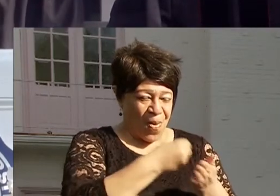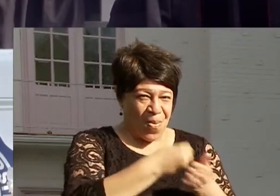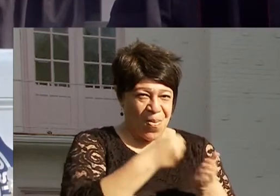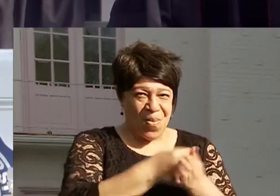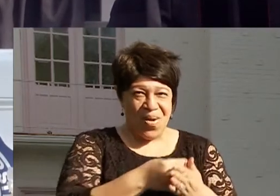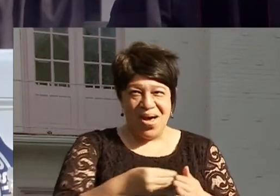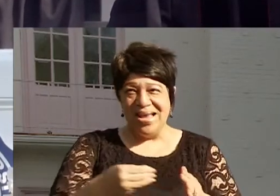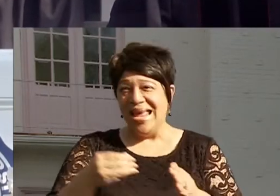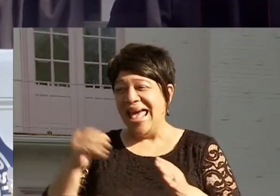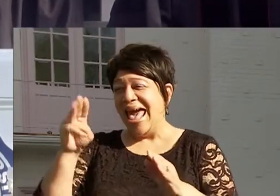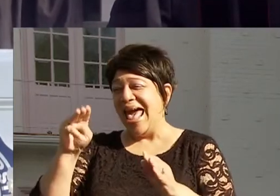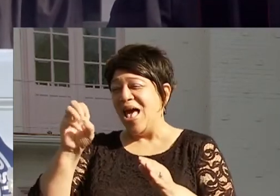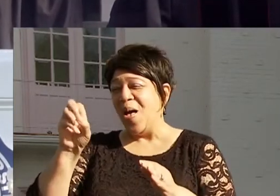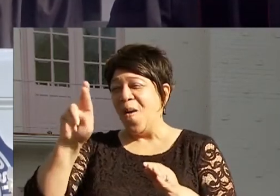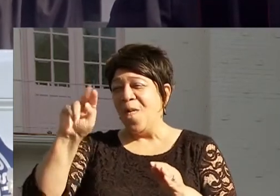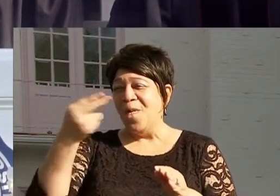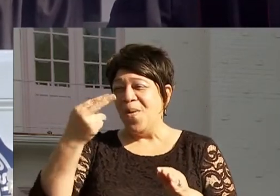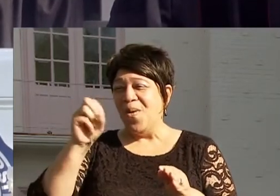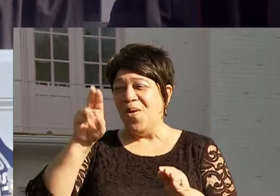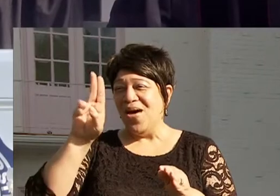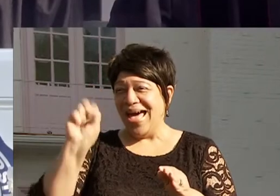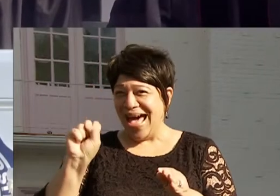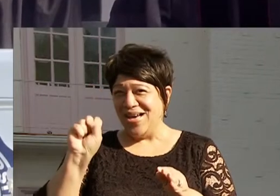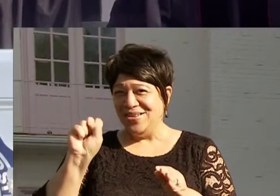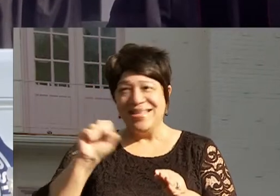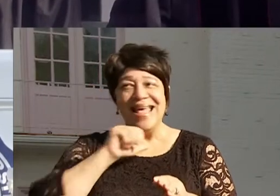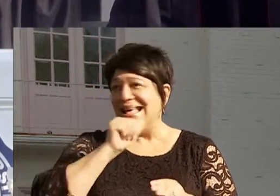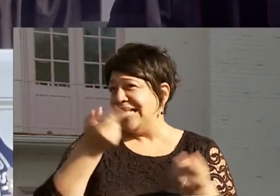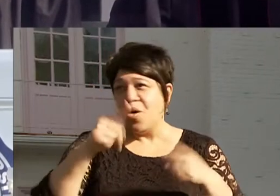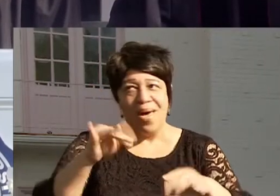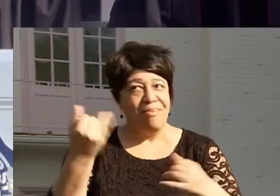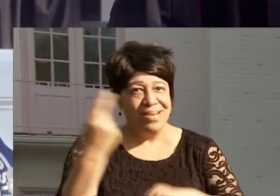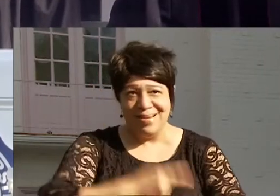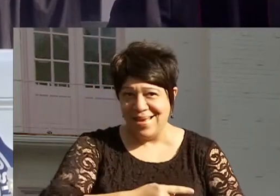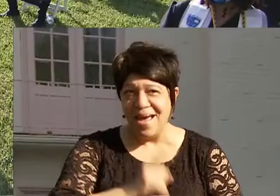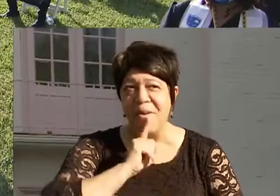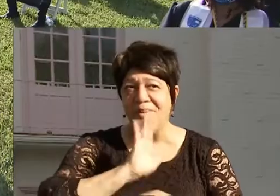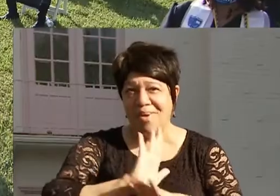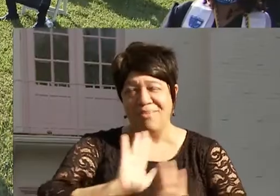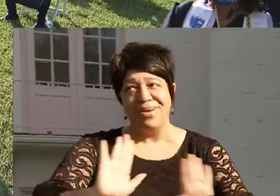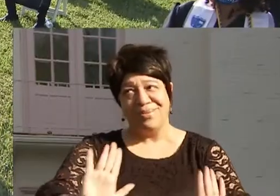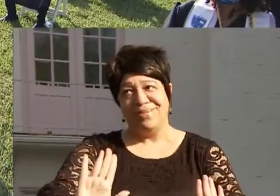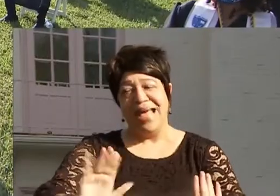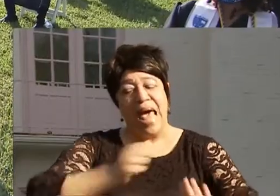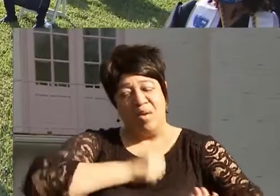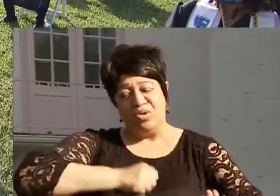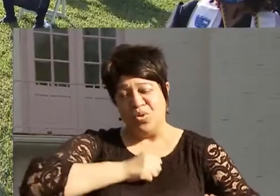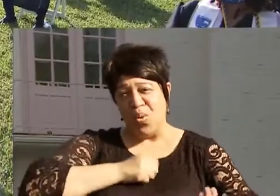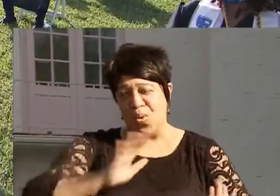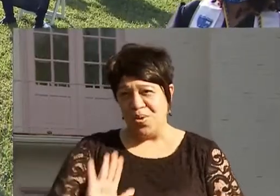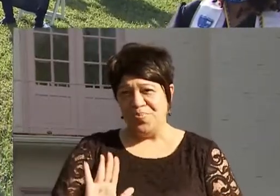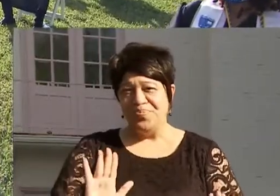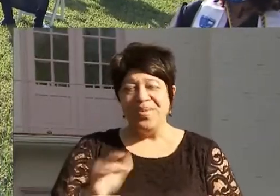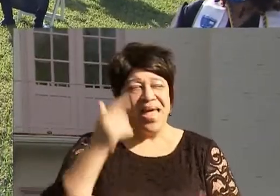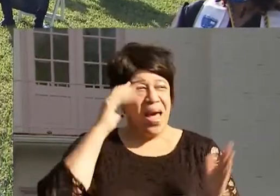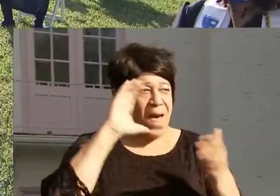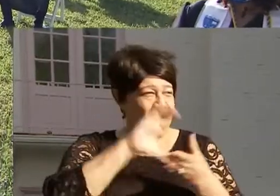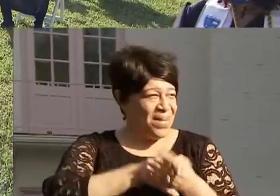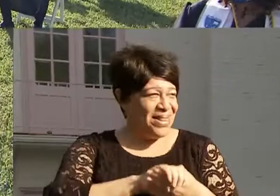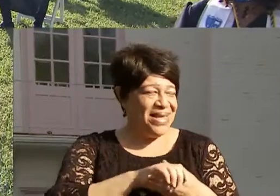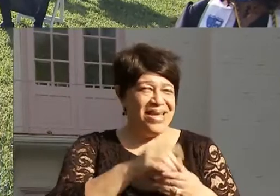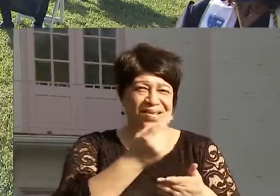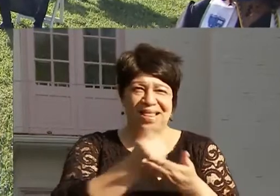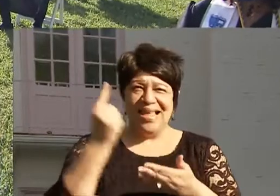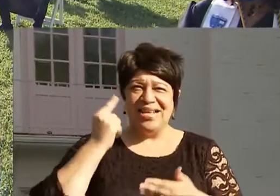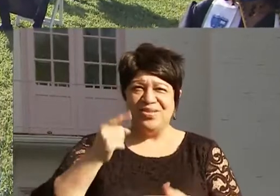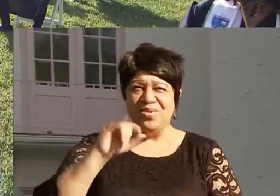That's not going to happen today. I apologize. And I believe last week it was